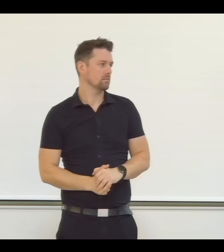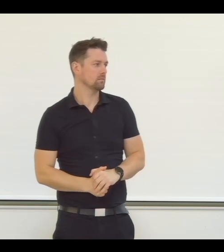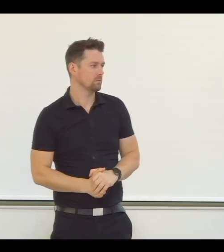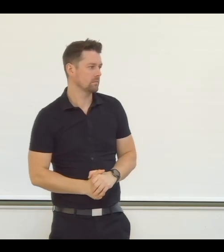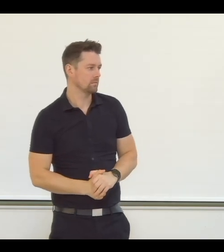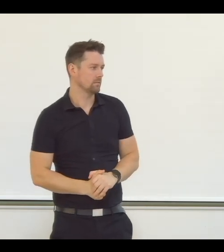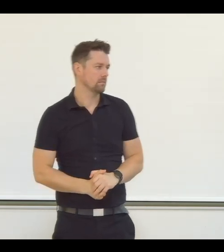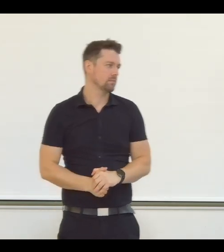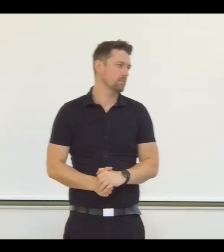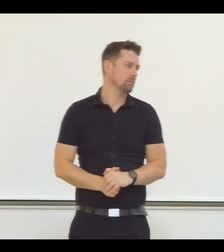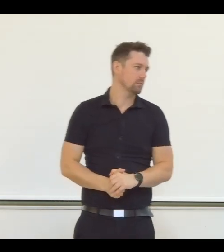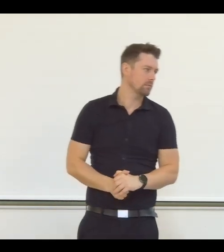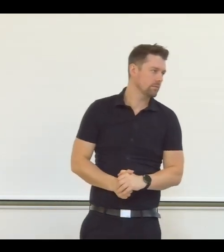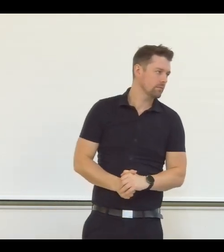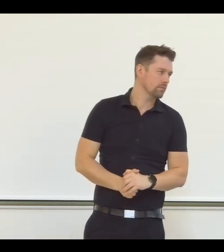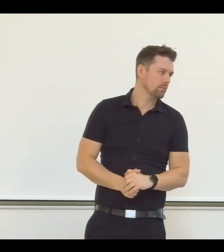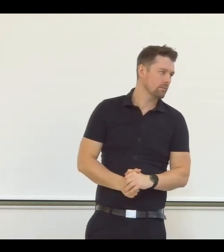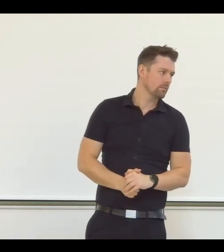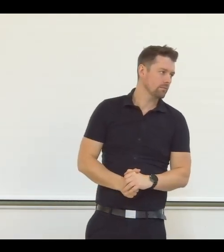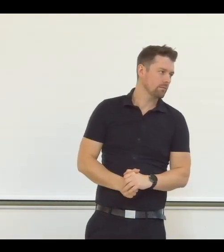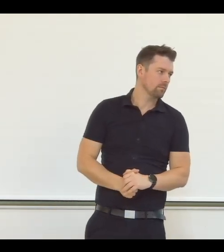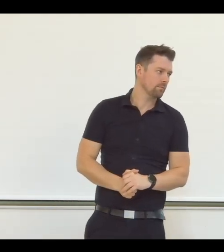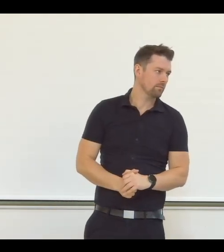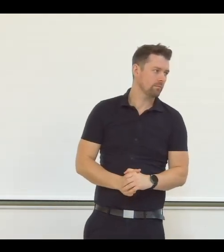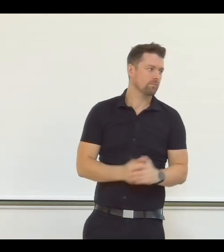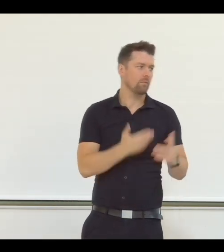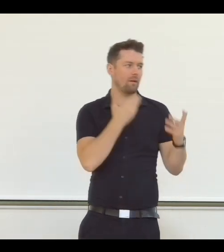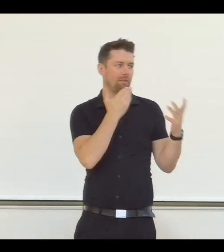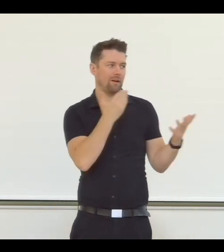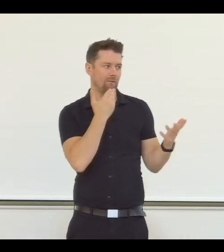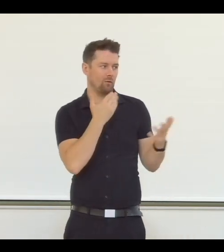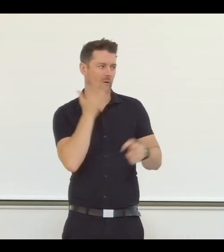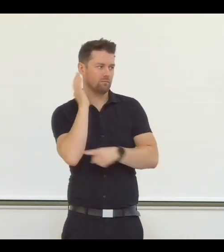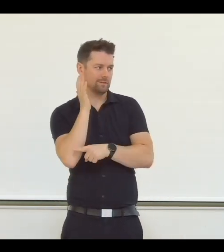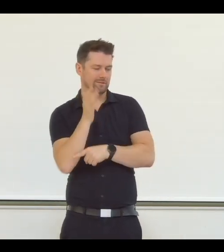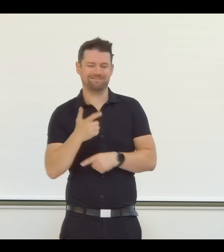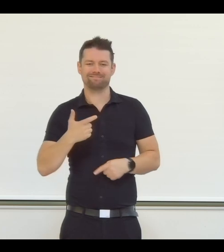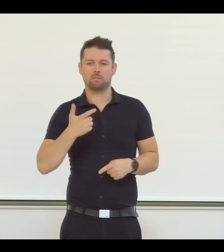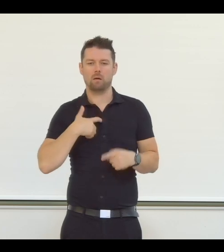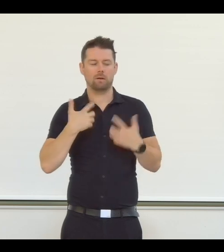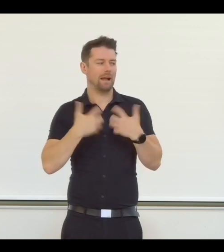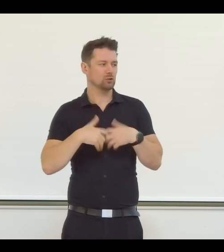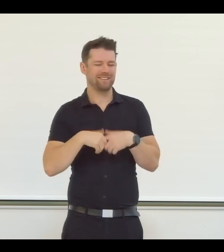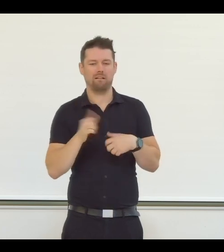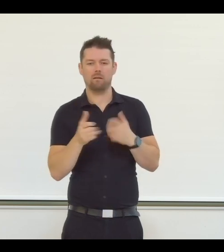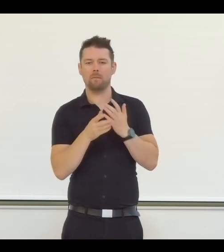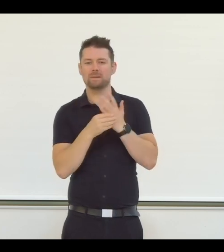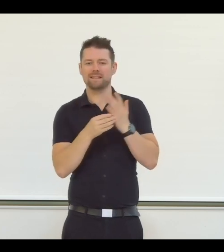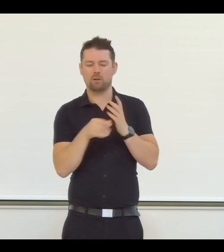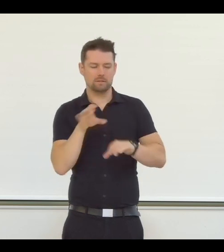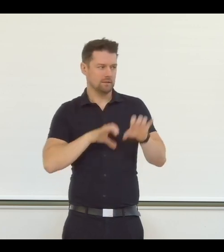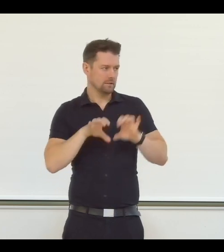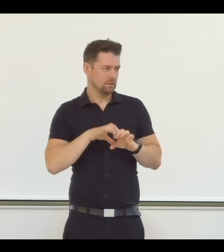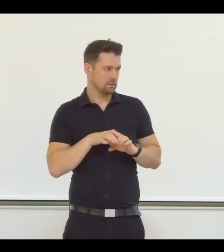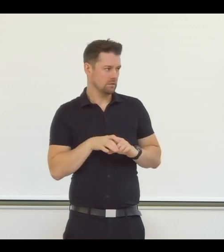makes sense. Thank you for a brilliant presentation. I'm a civil engineer and a material scientist, so I would